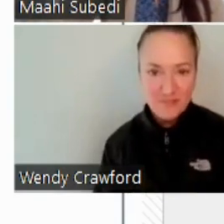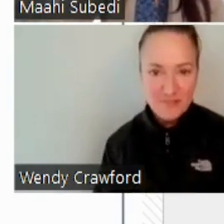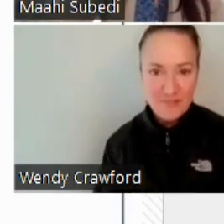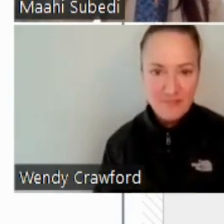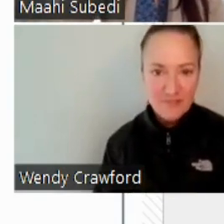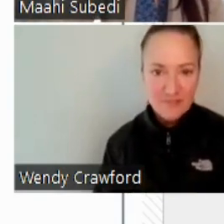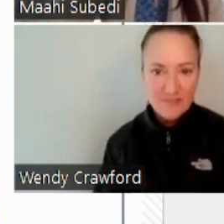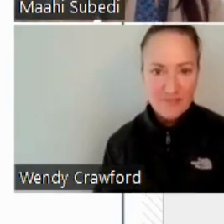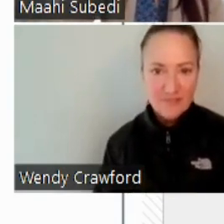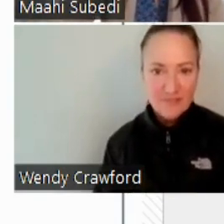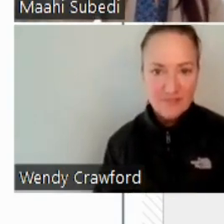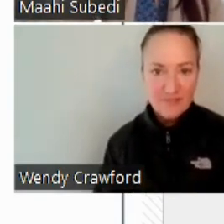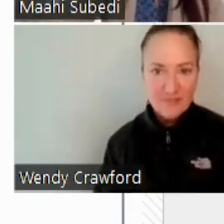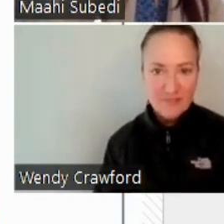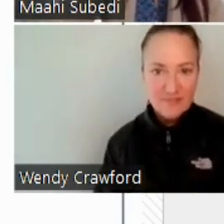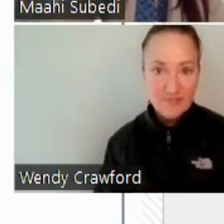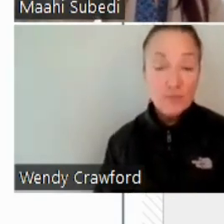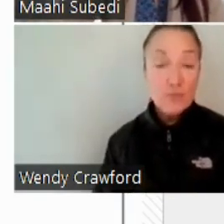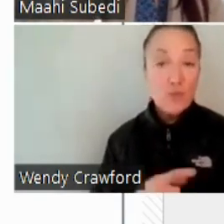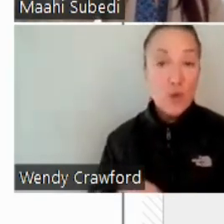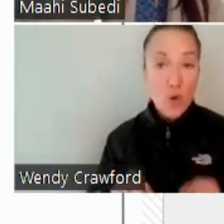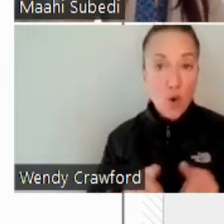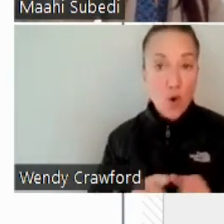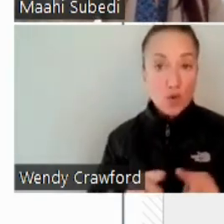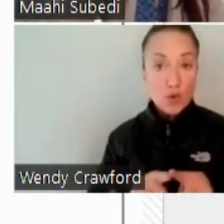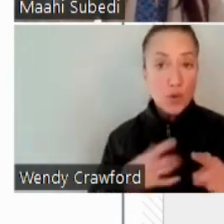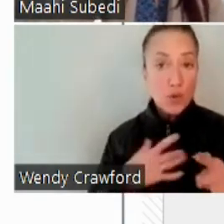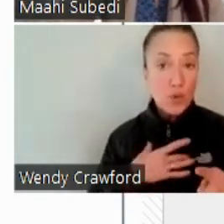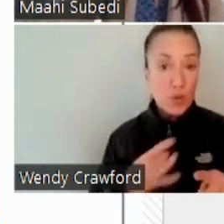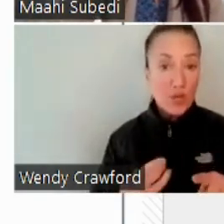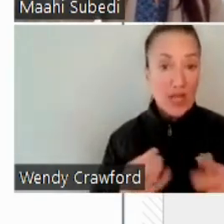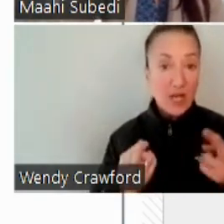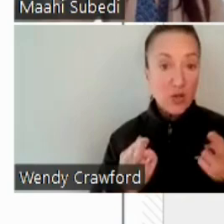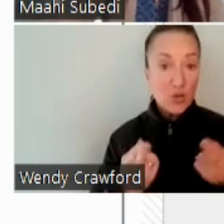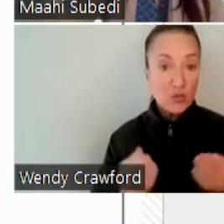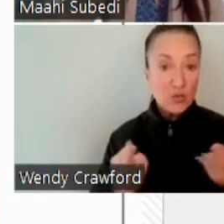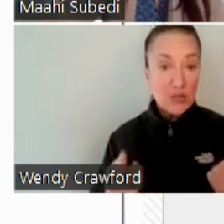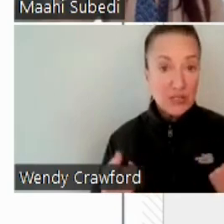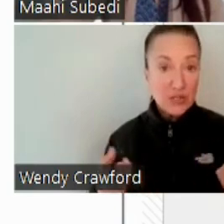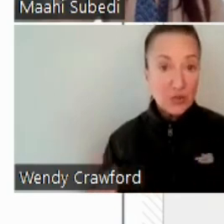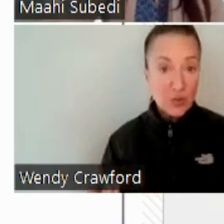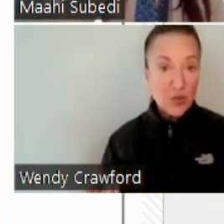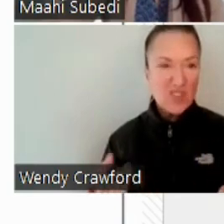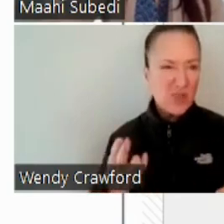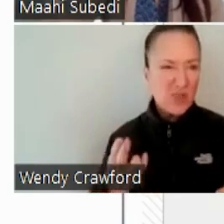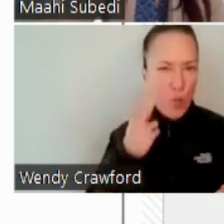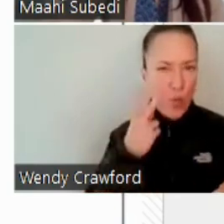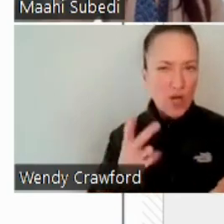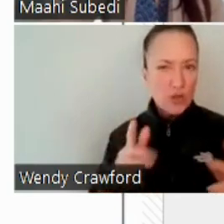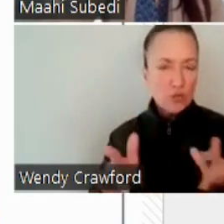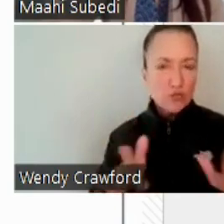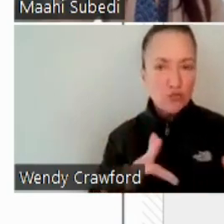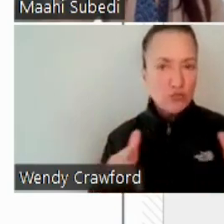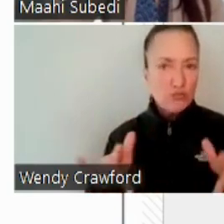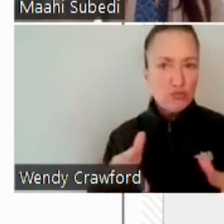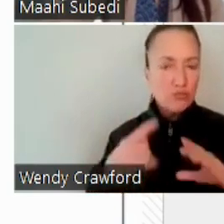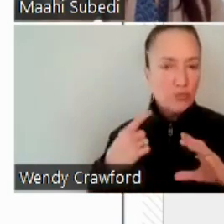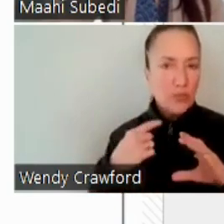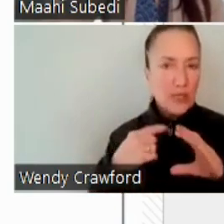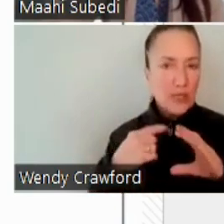If you would like these resources that I mentioned and you're watching this on a recording, just send us an email